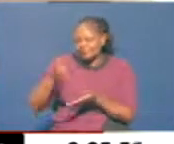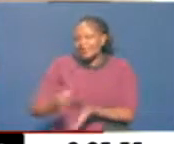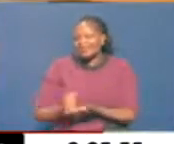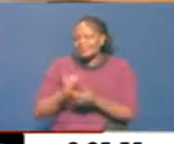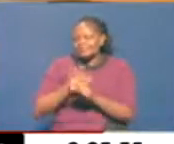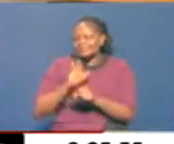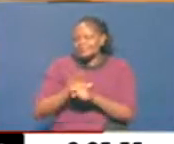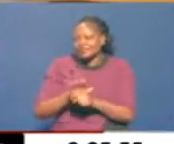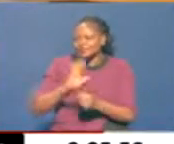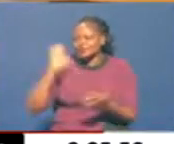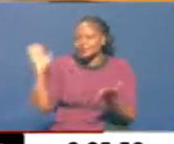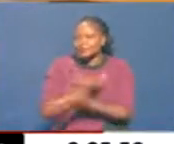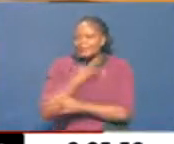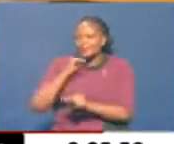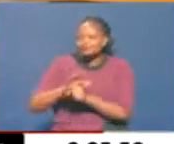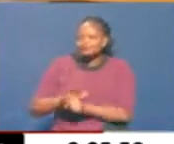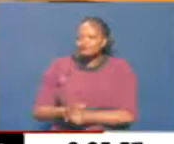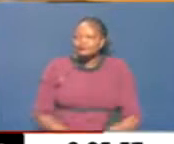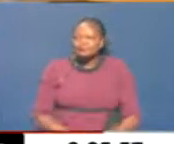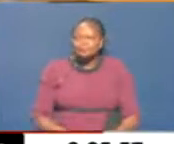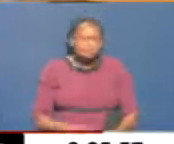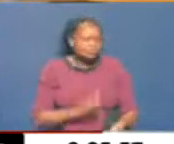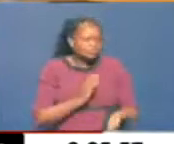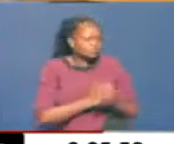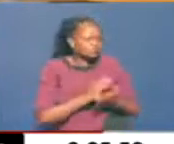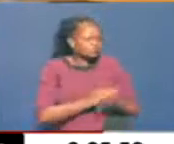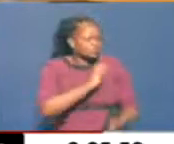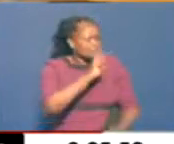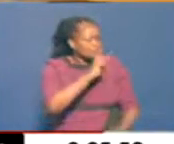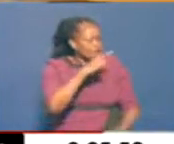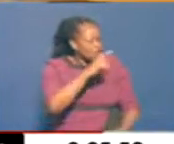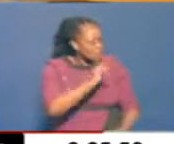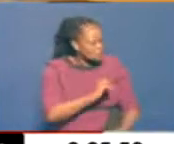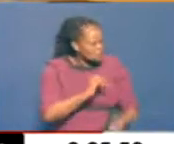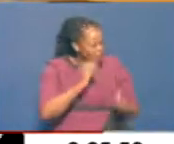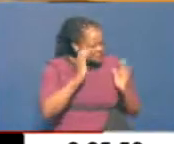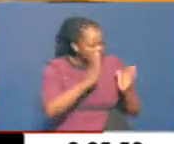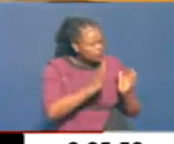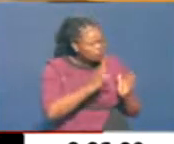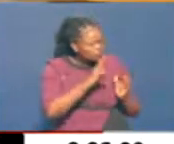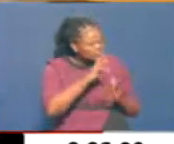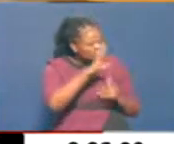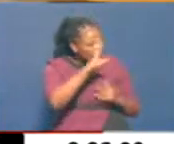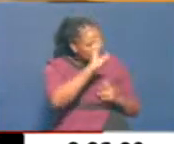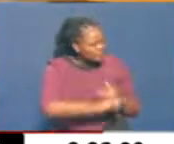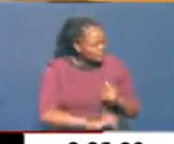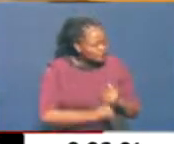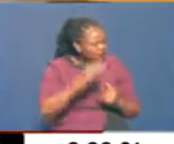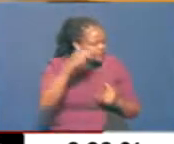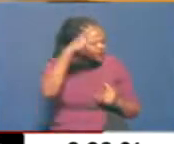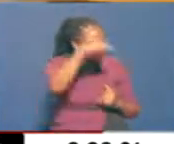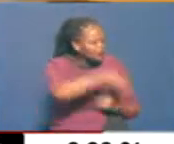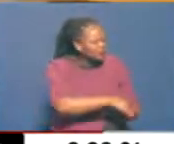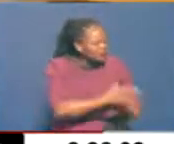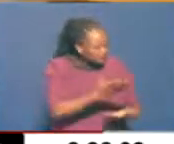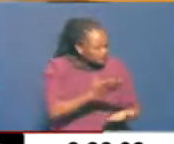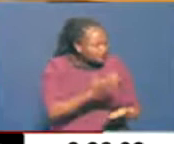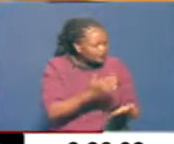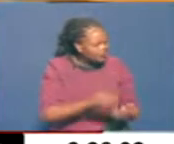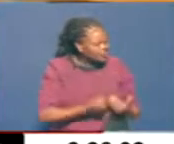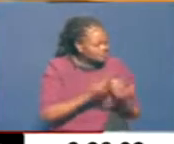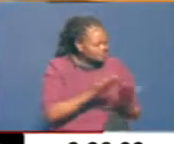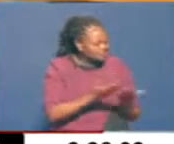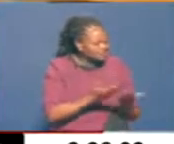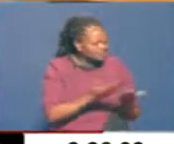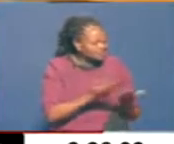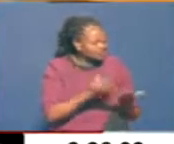disease. And talking of the doses, the World Health Organization did forecast a 25% decline, you know, in the supply of